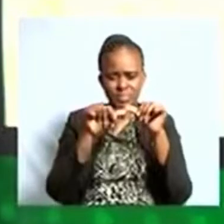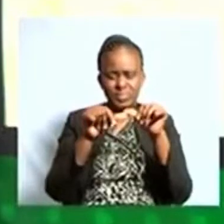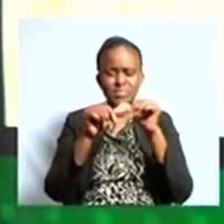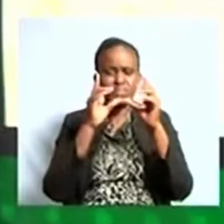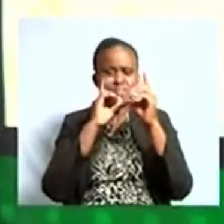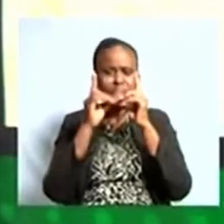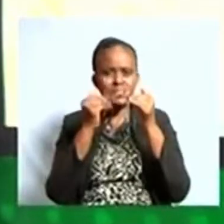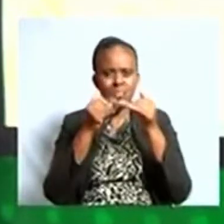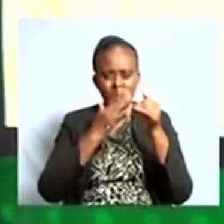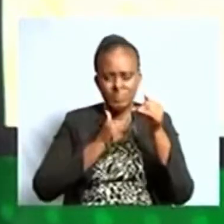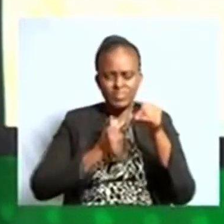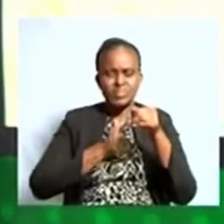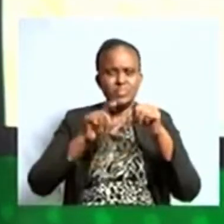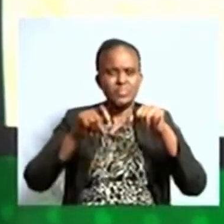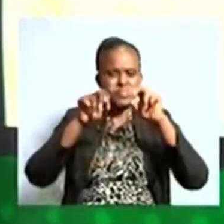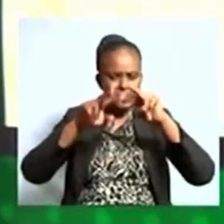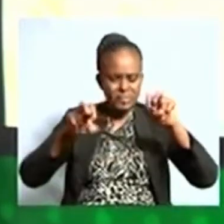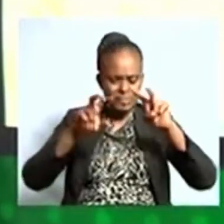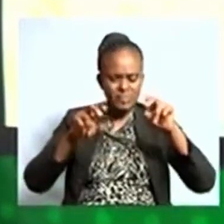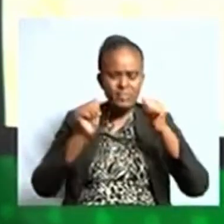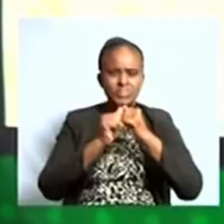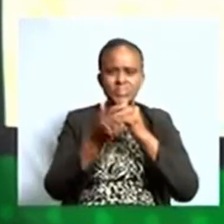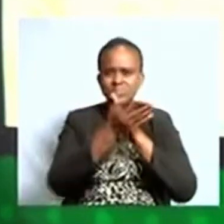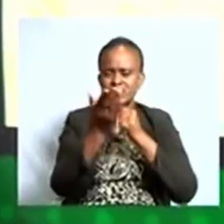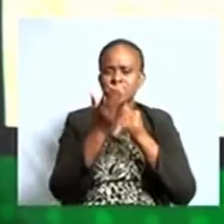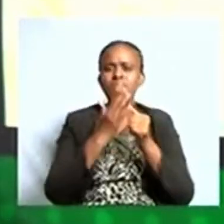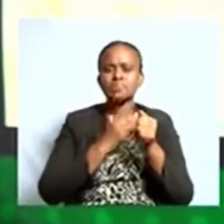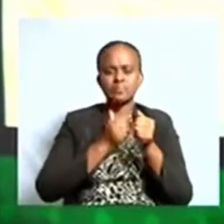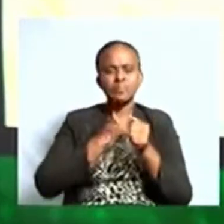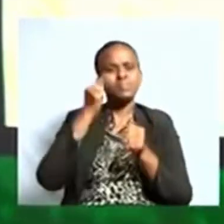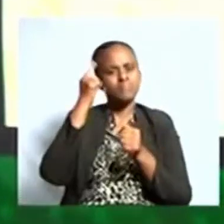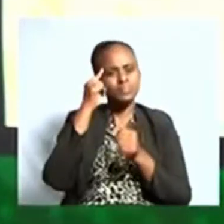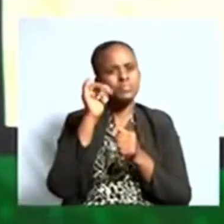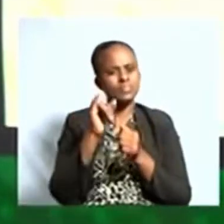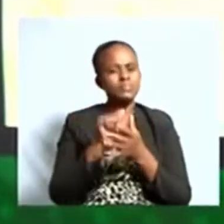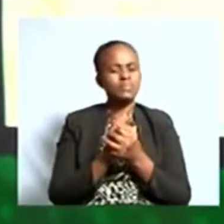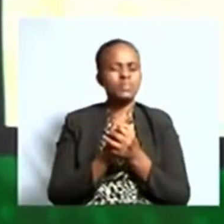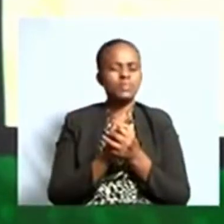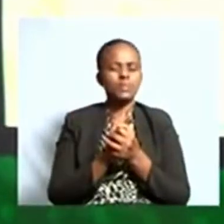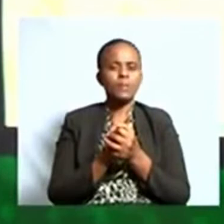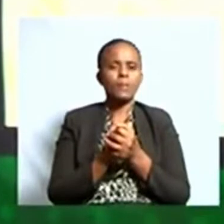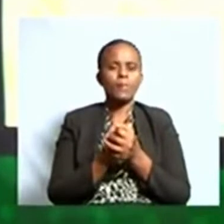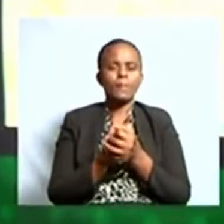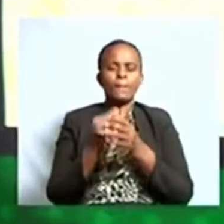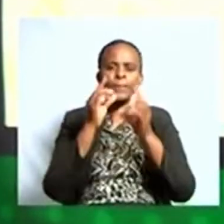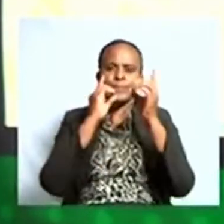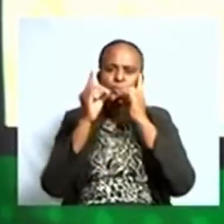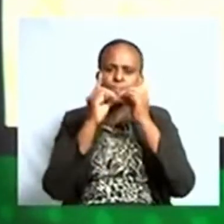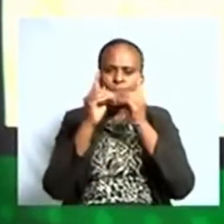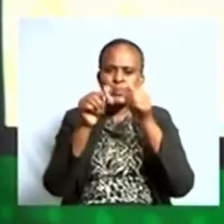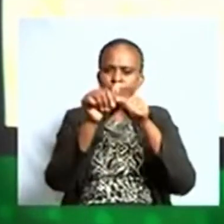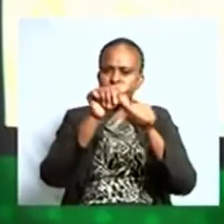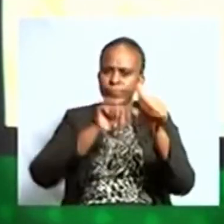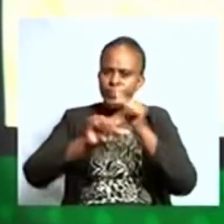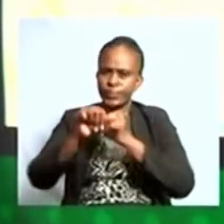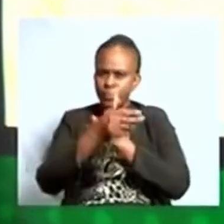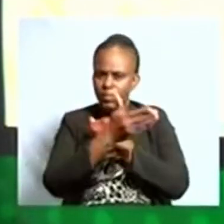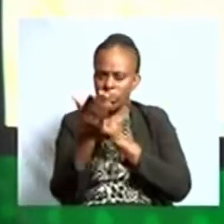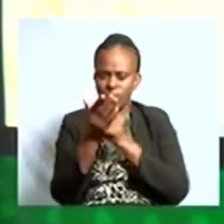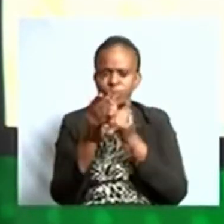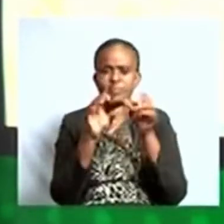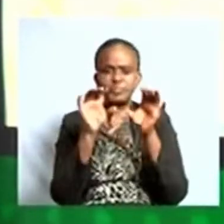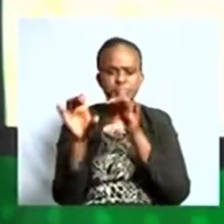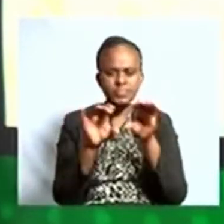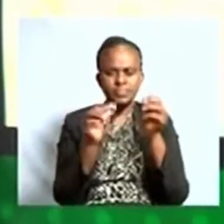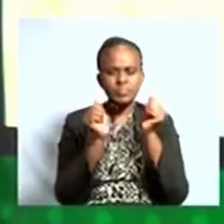discussions, but I need to check how far those have gone. I think that the discussions around there were to do with